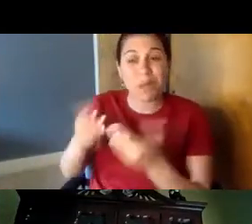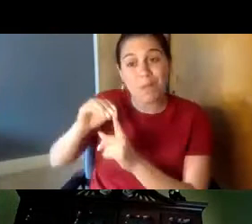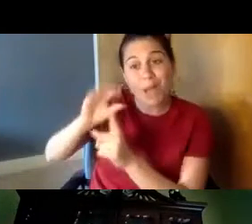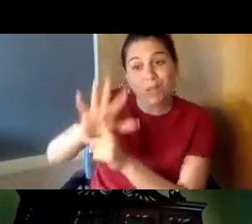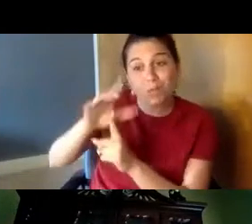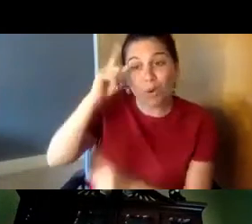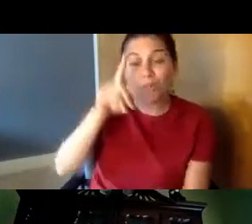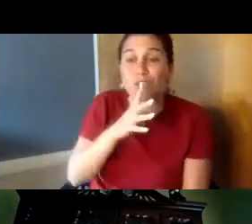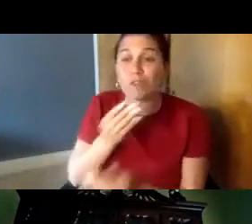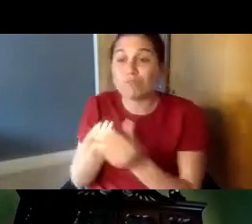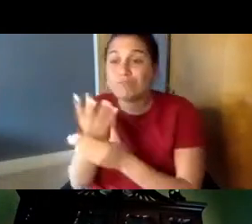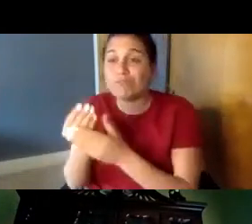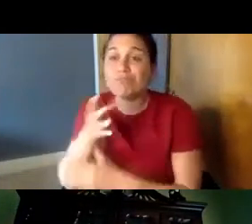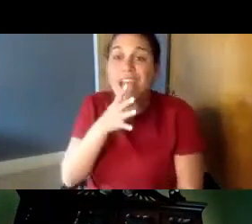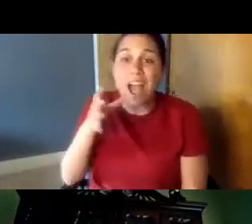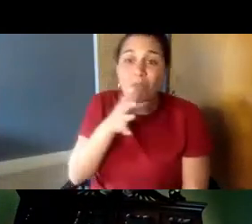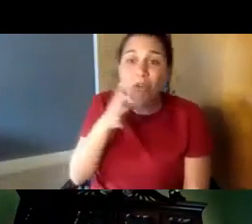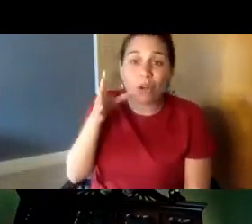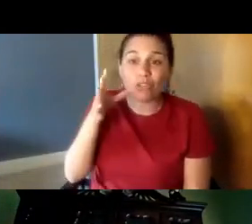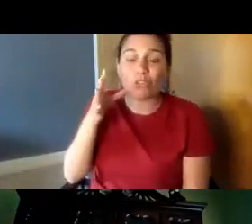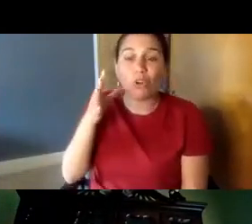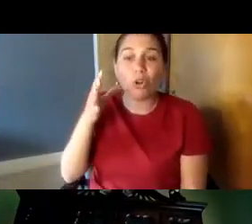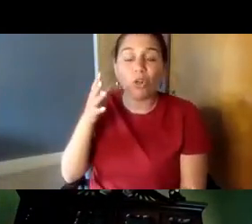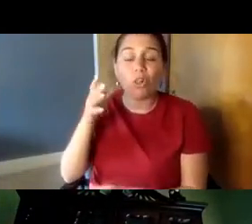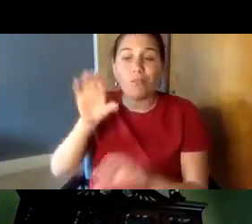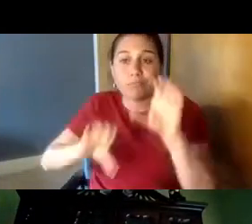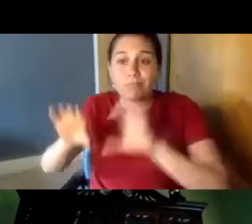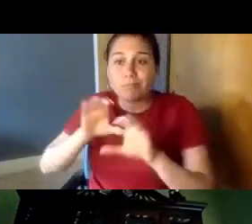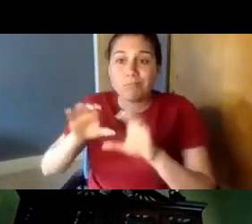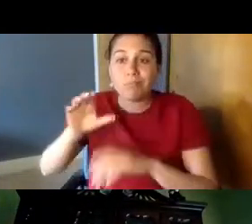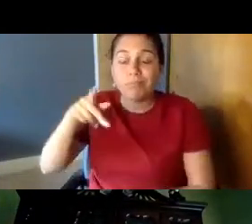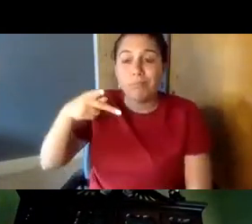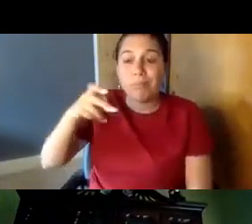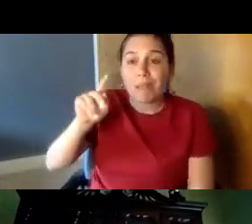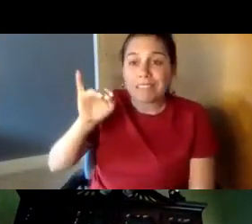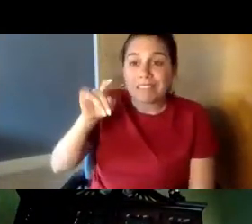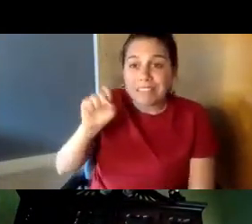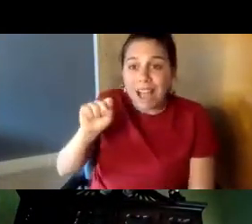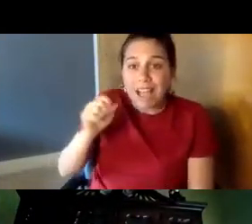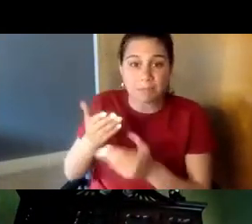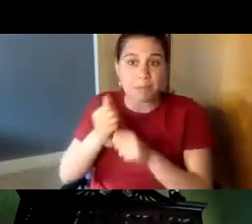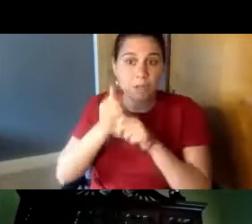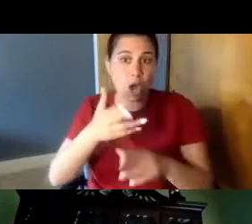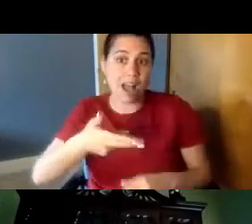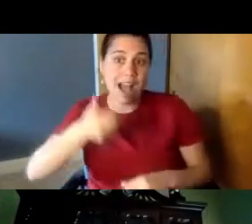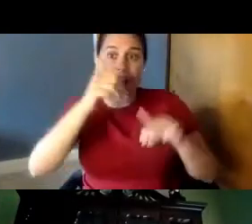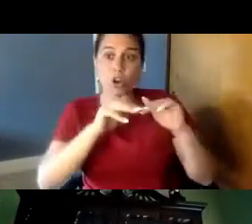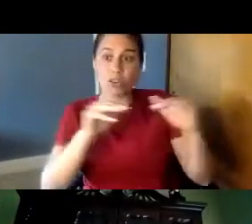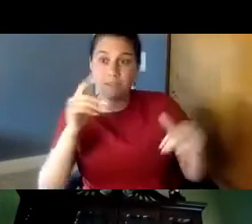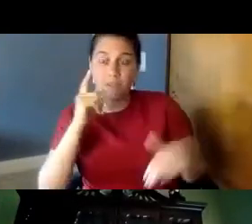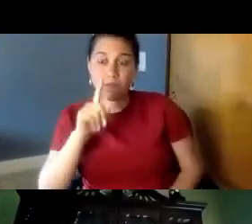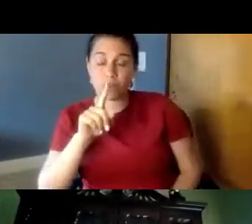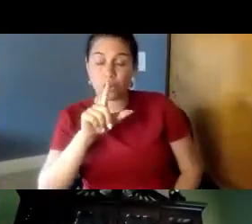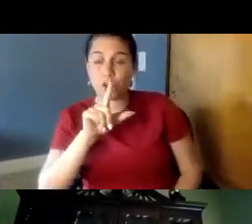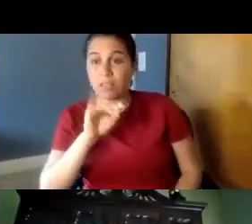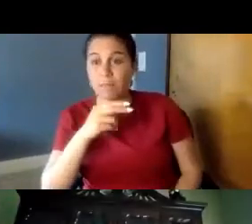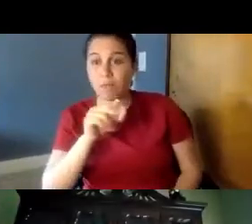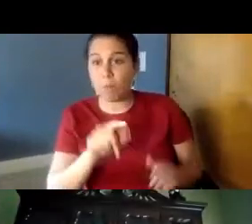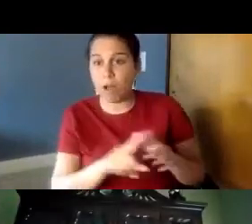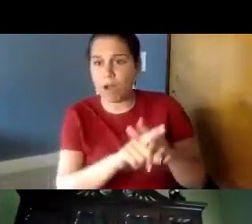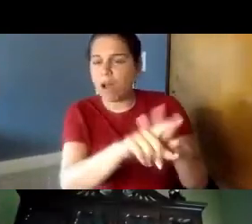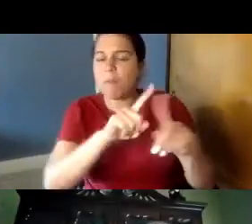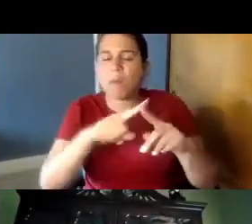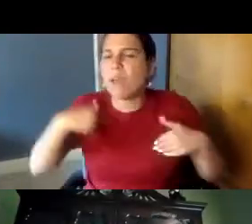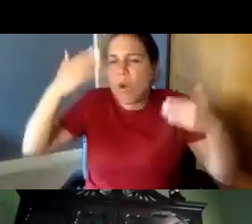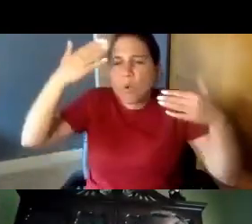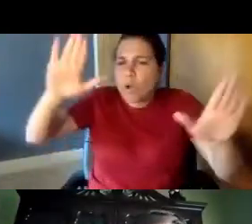agricultural pesticides that could then lead them to have a higher rate of lymphoma. But we won't know unless we look at the data and go to those areas to talk